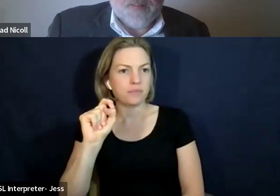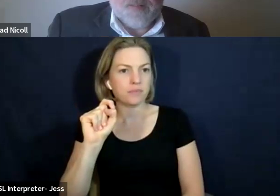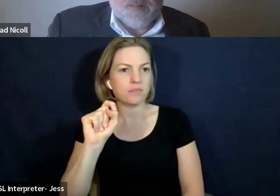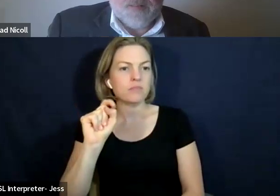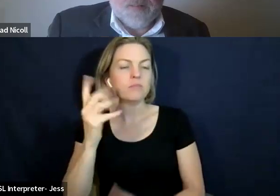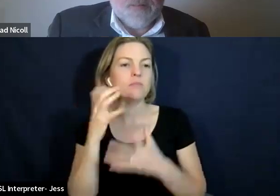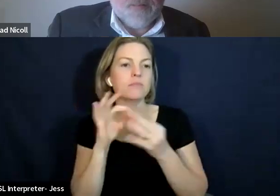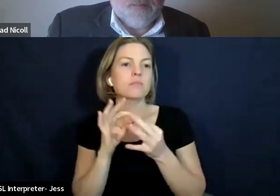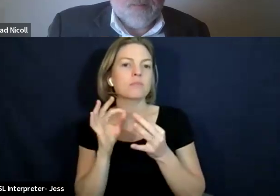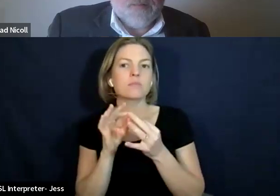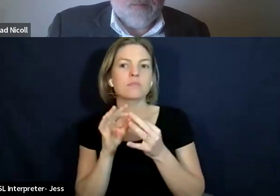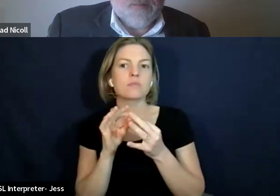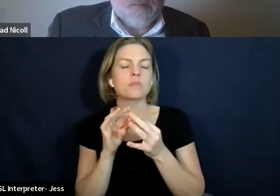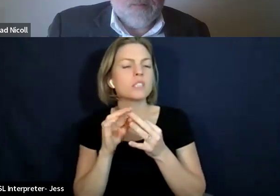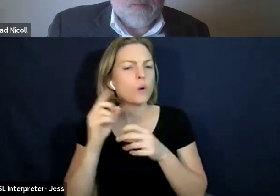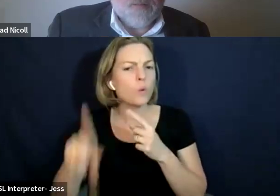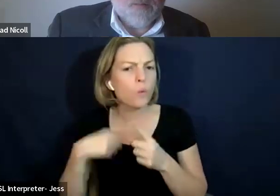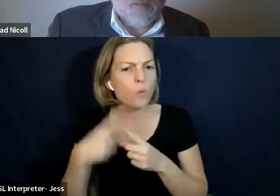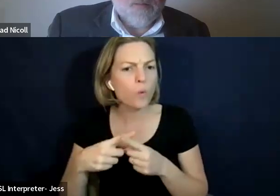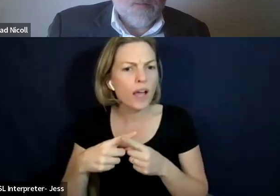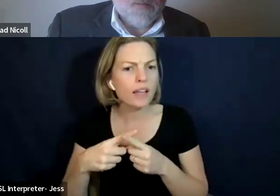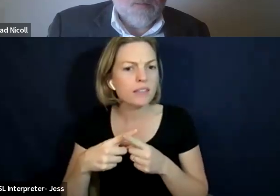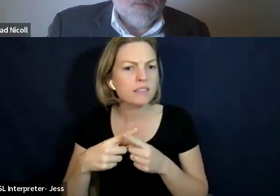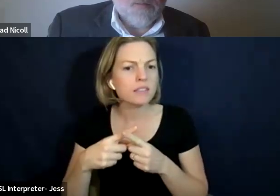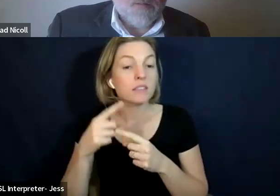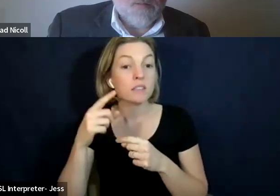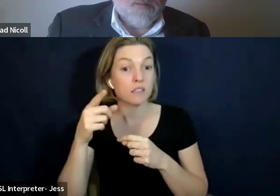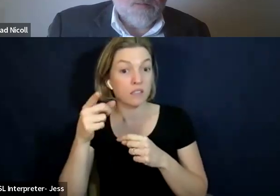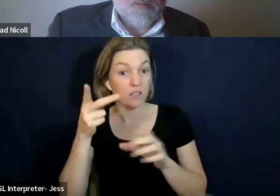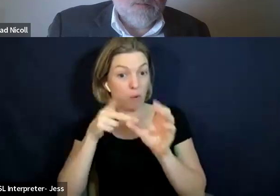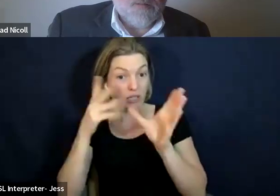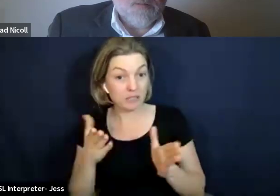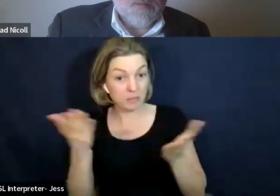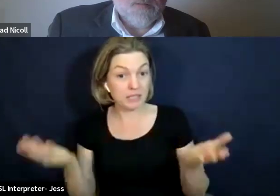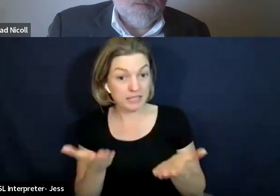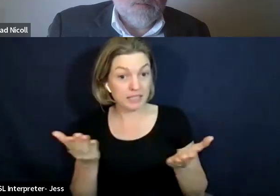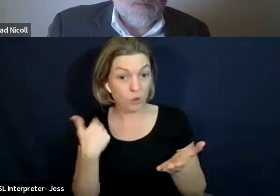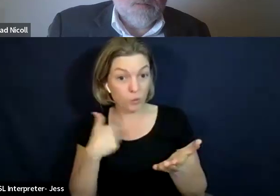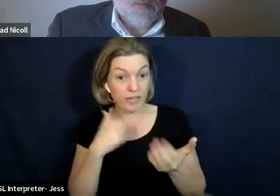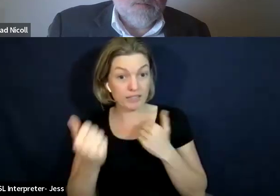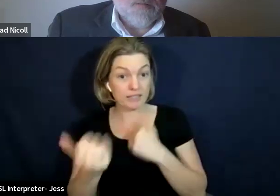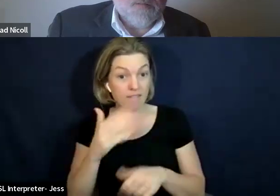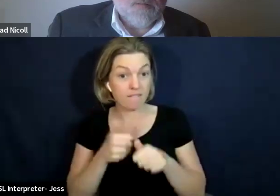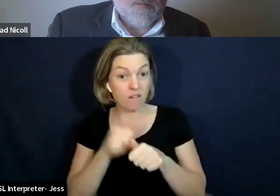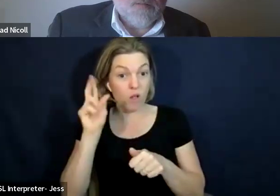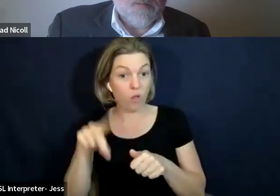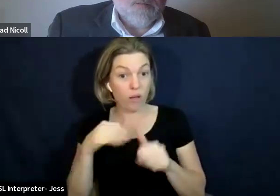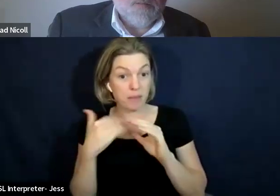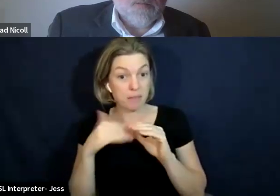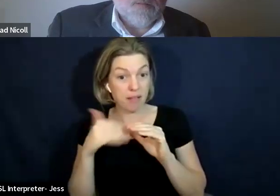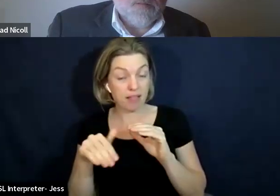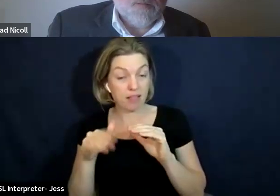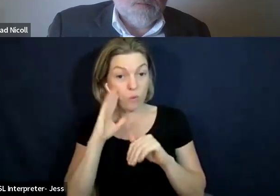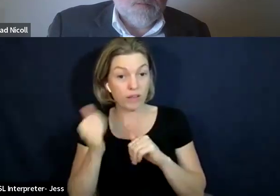say, how soon will like the participants in this meeting, could we be sent a follow-up email that would give